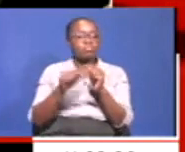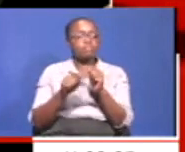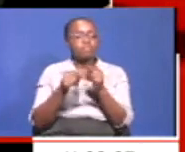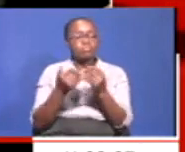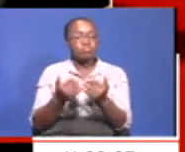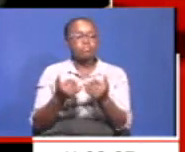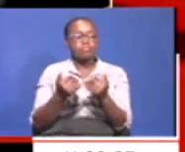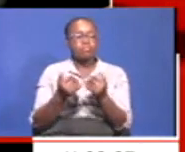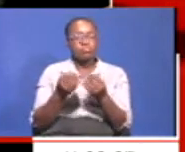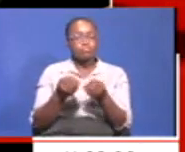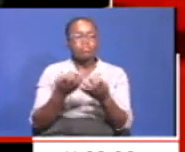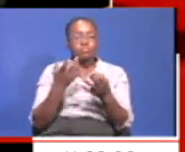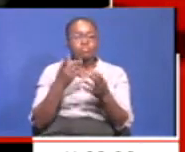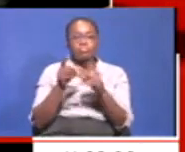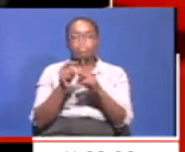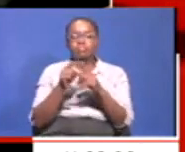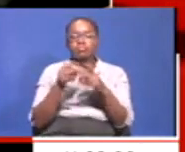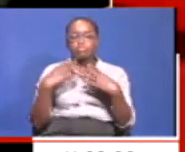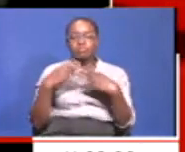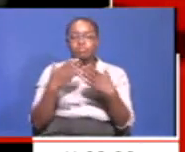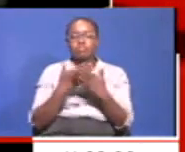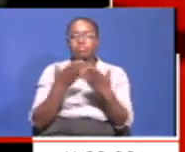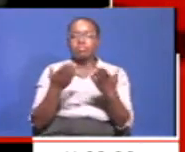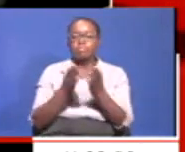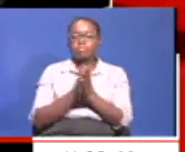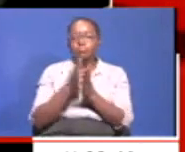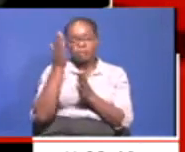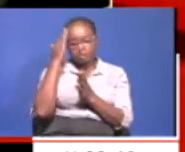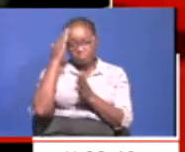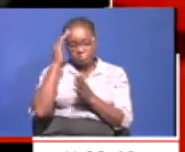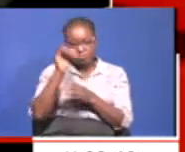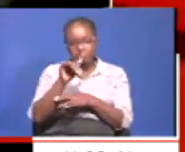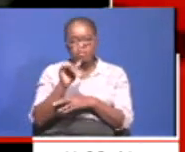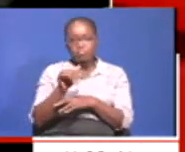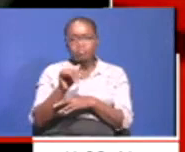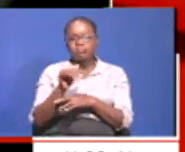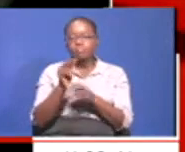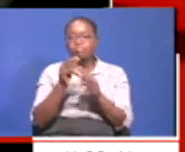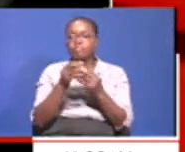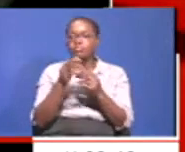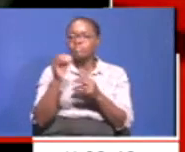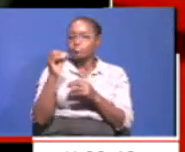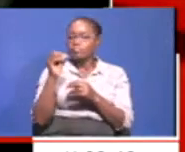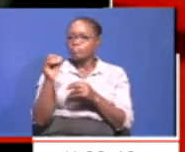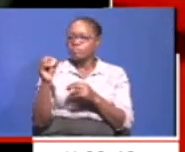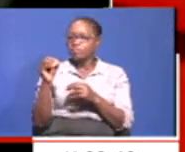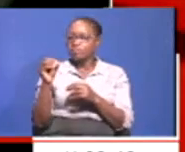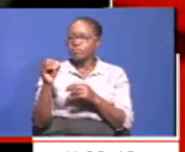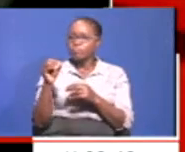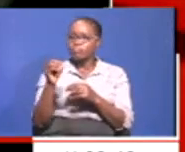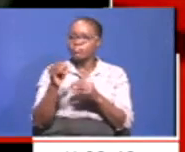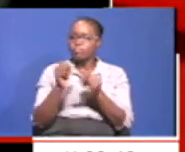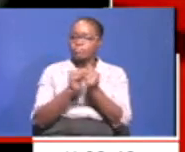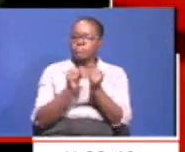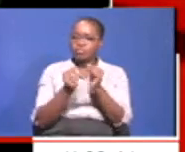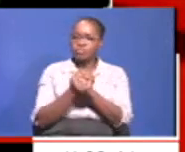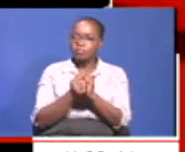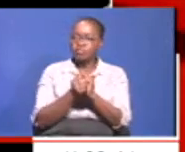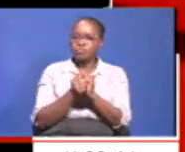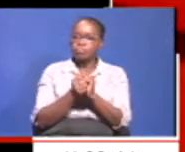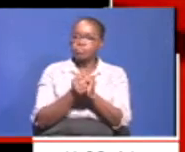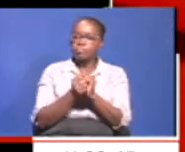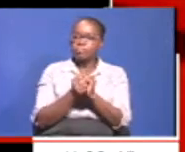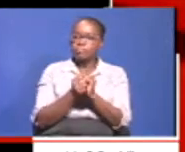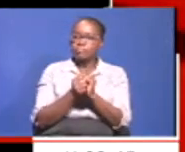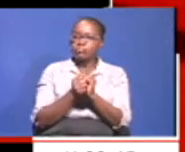a word to the people out there. We know that it's an odd number entry, car number 110 at the Safari